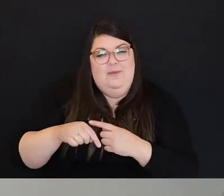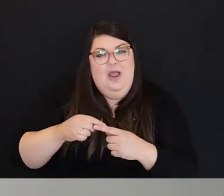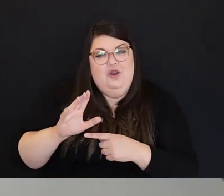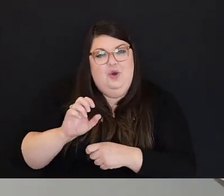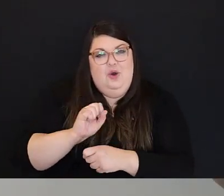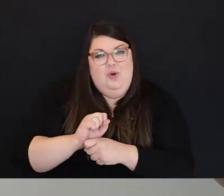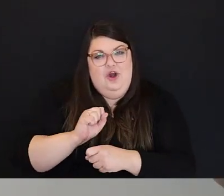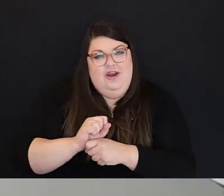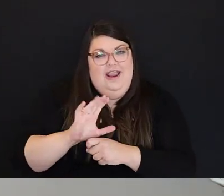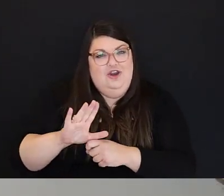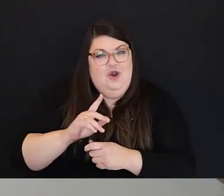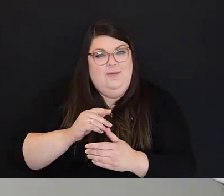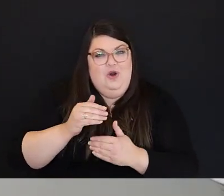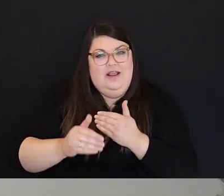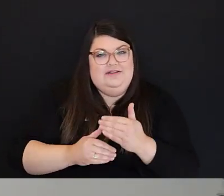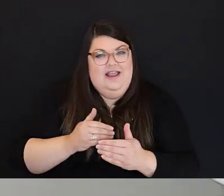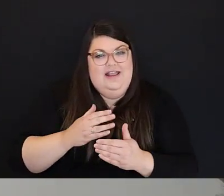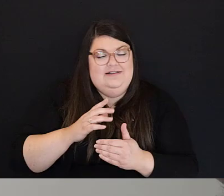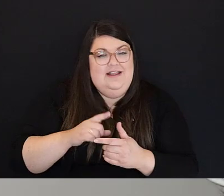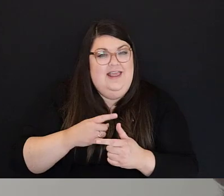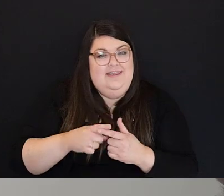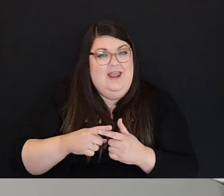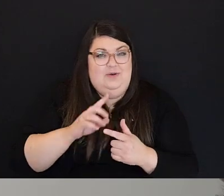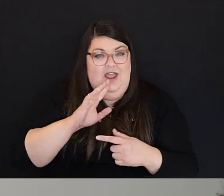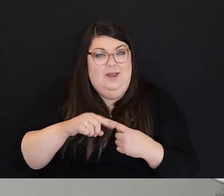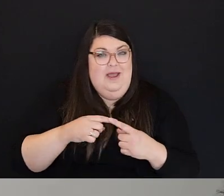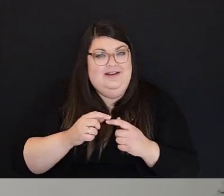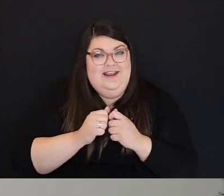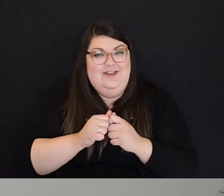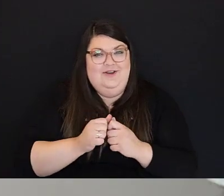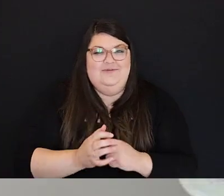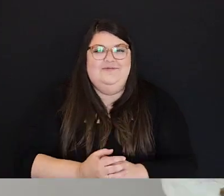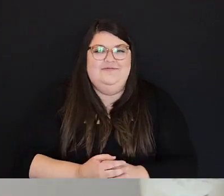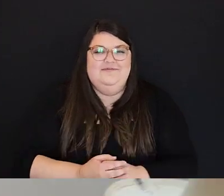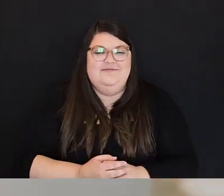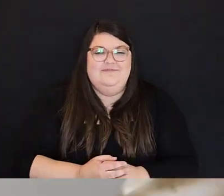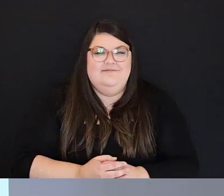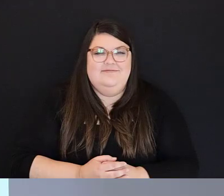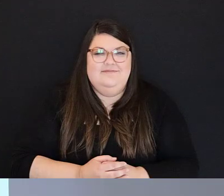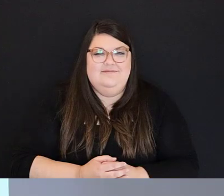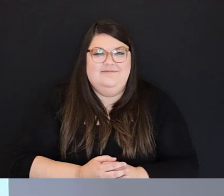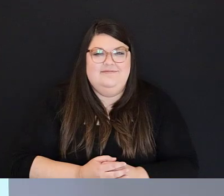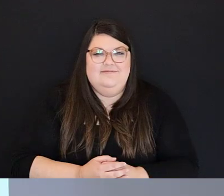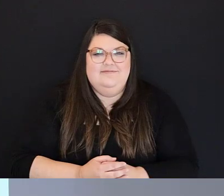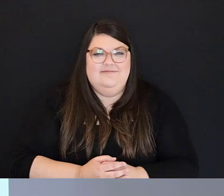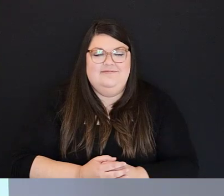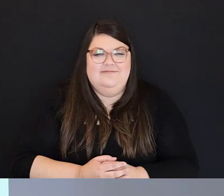about your work and your process, and then we'll talk about it together.